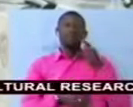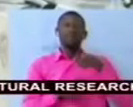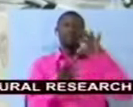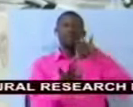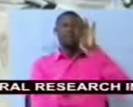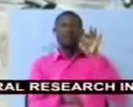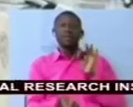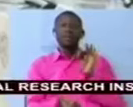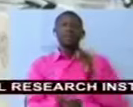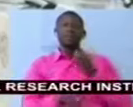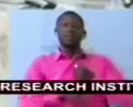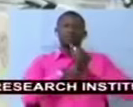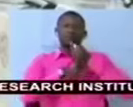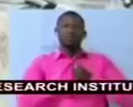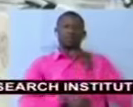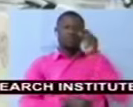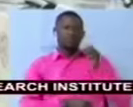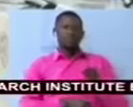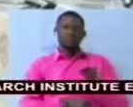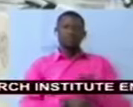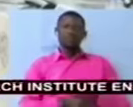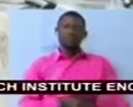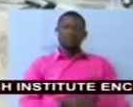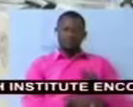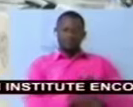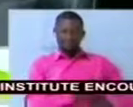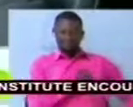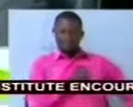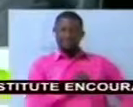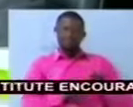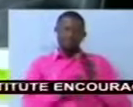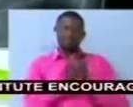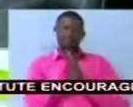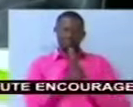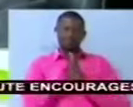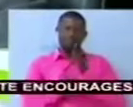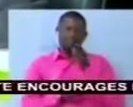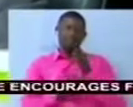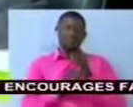bishop. Thank you, Chairman. I pray for you. Thank you, Chairman.